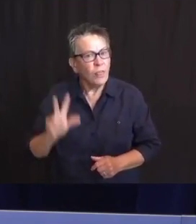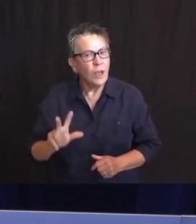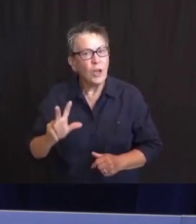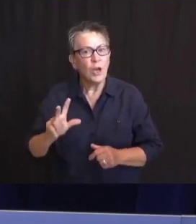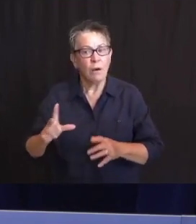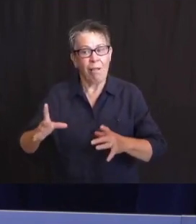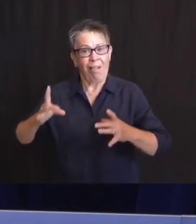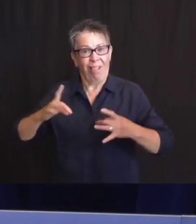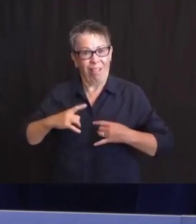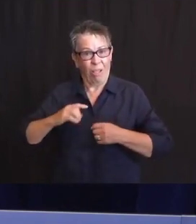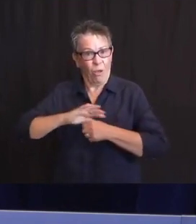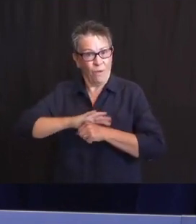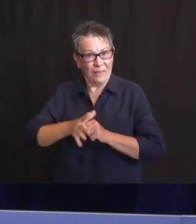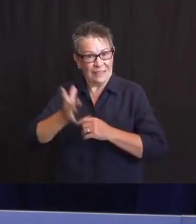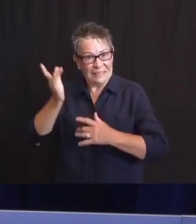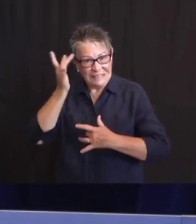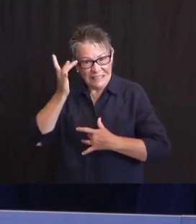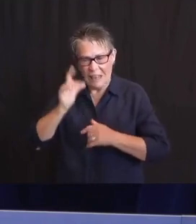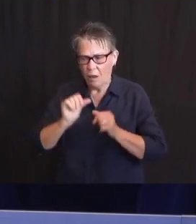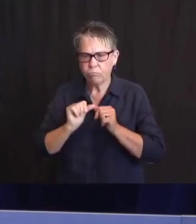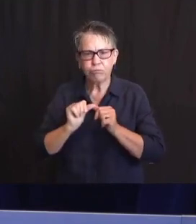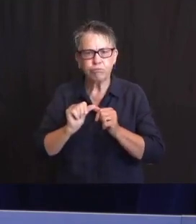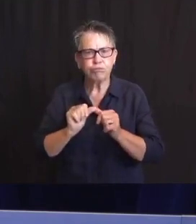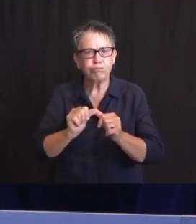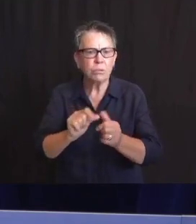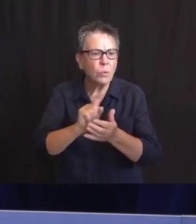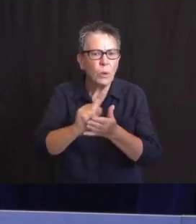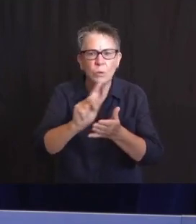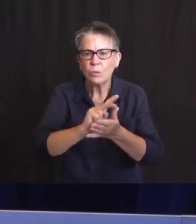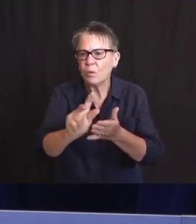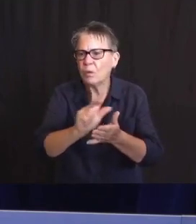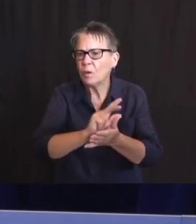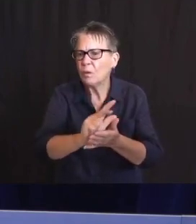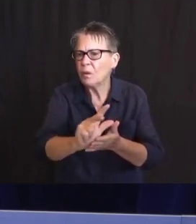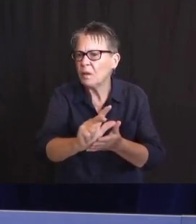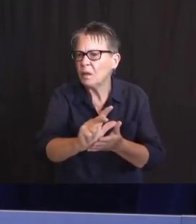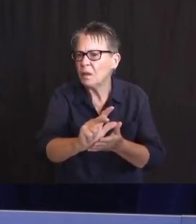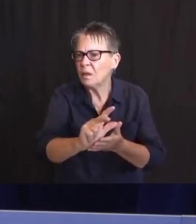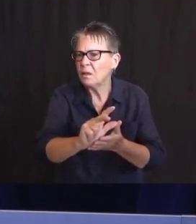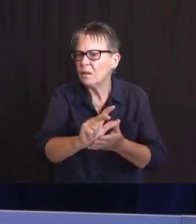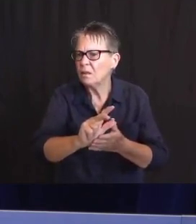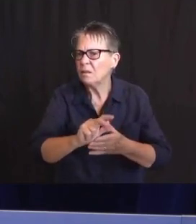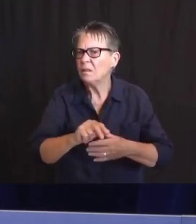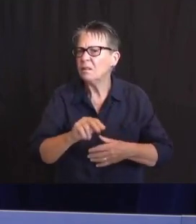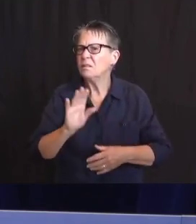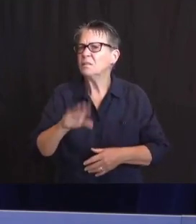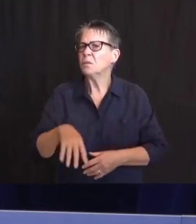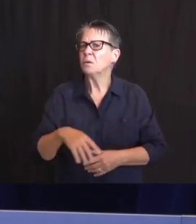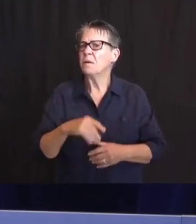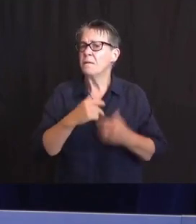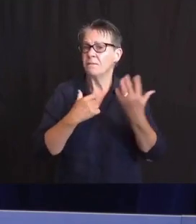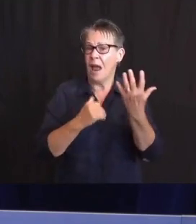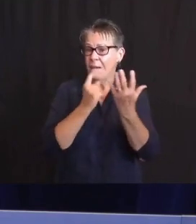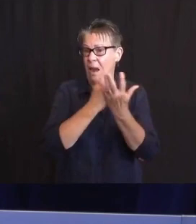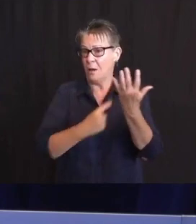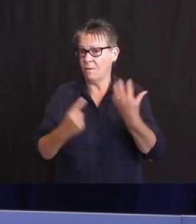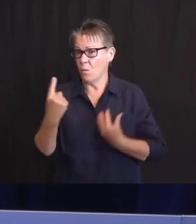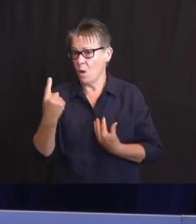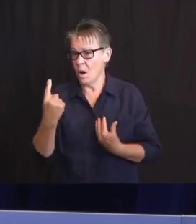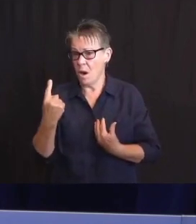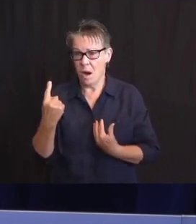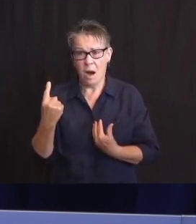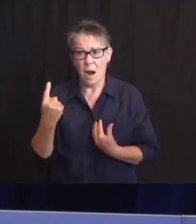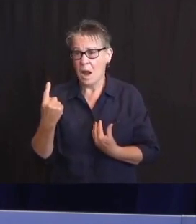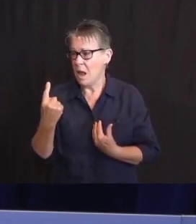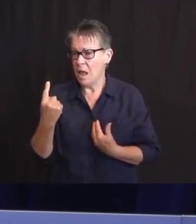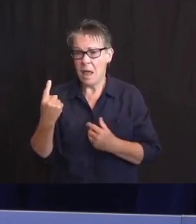individuals, 18 to 34 years of age, weren't back to usual health in 2 to 3 weeks after testing